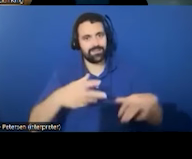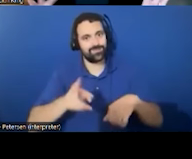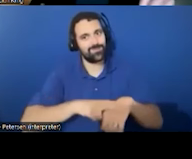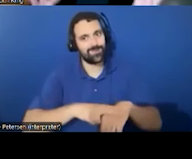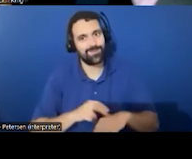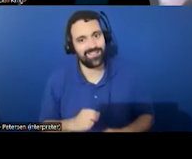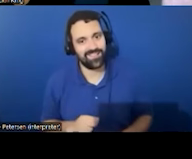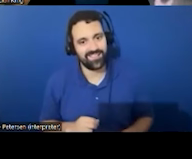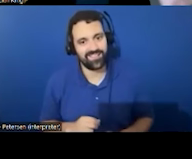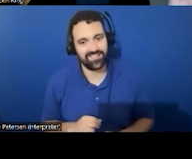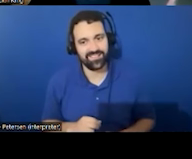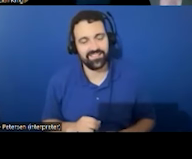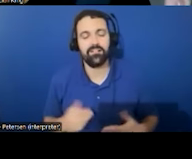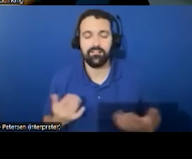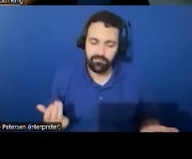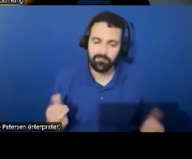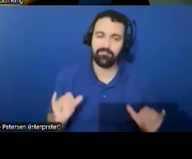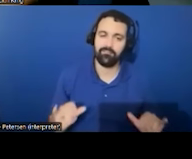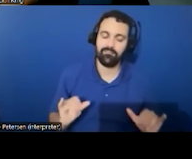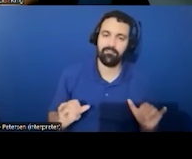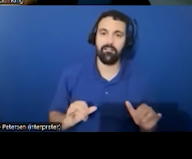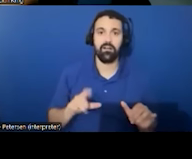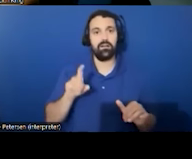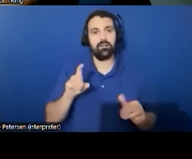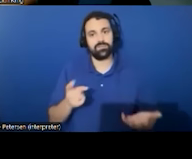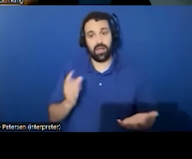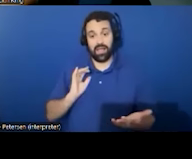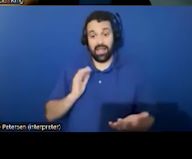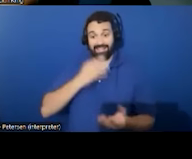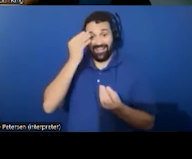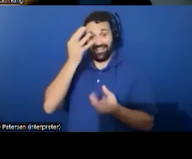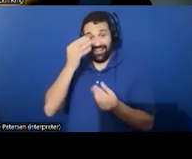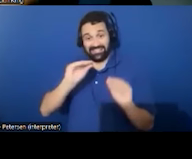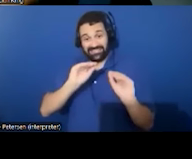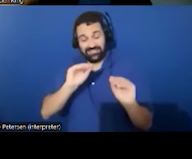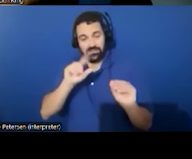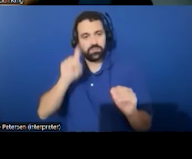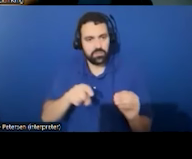to serve many types of learners.